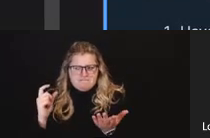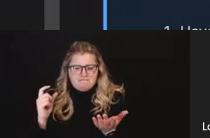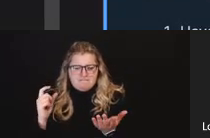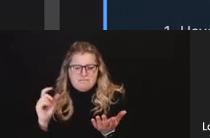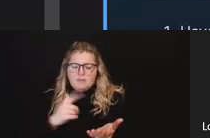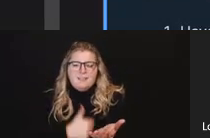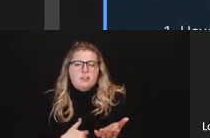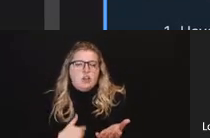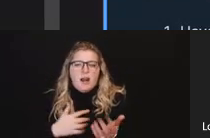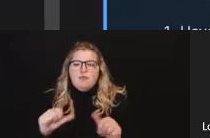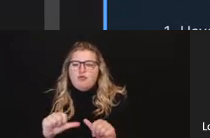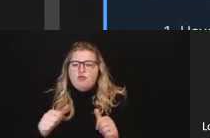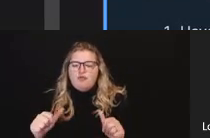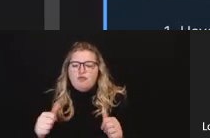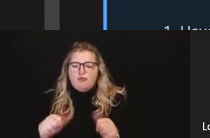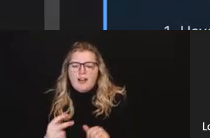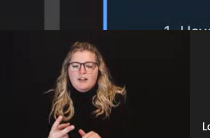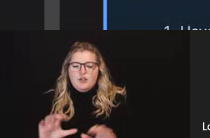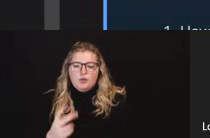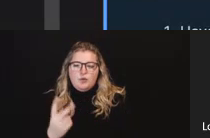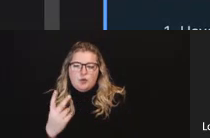sorry, I'm trying to do two things at once.